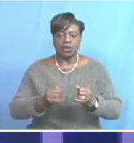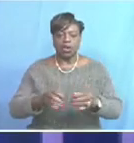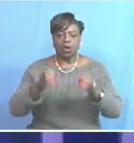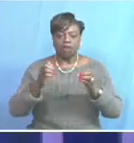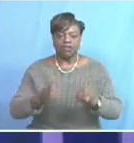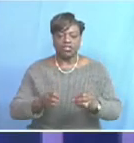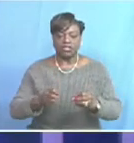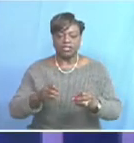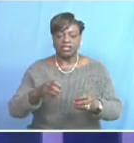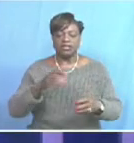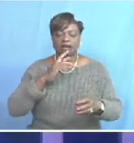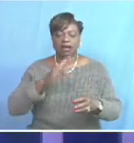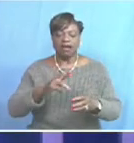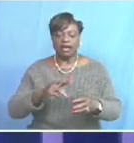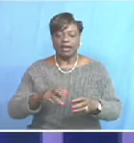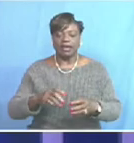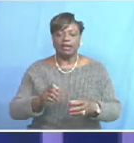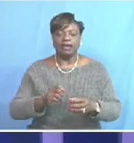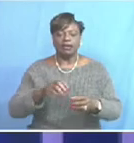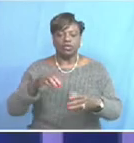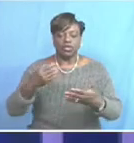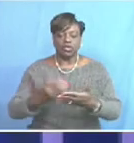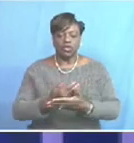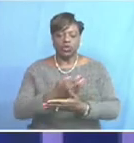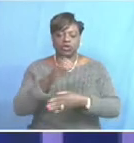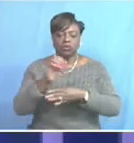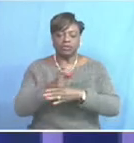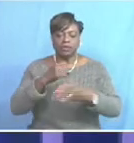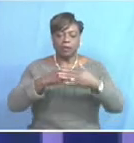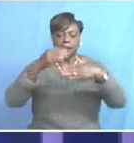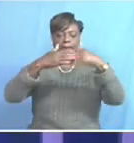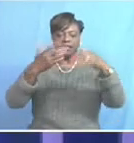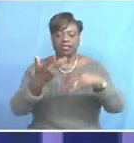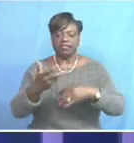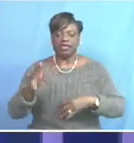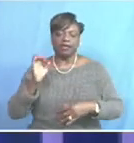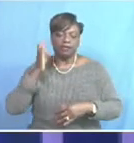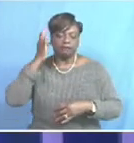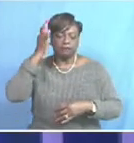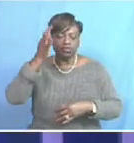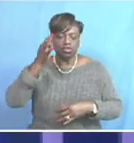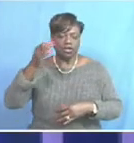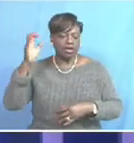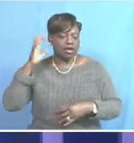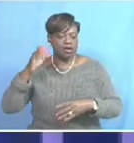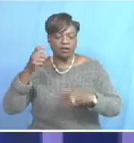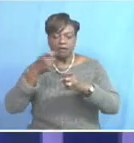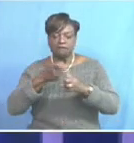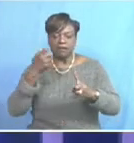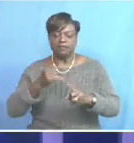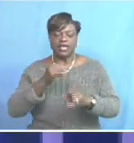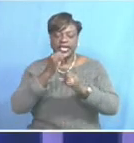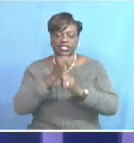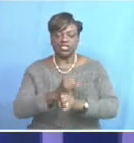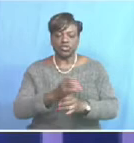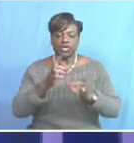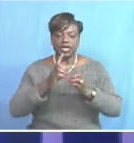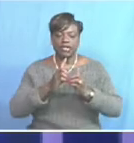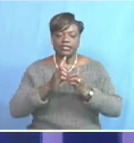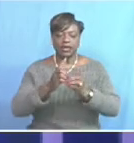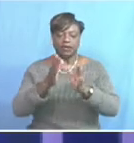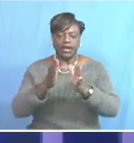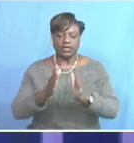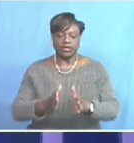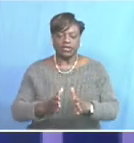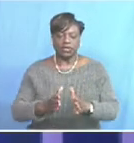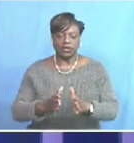budding Bahamian entrepreneurs to own their dreams and build their futures. We heard from the Institute's director, Precious Thompson, and Chief